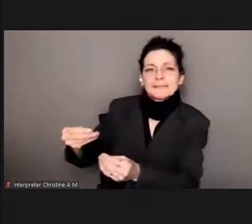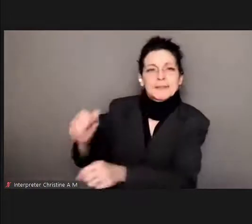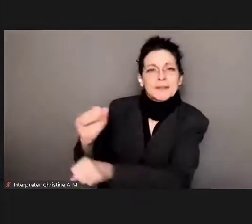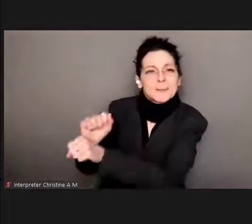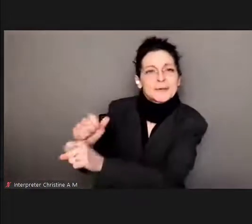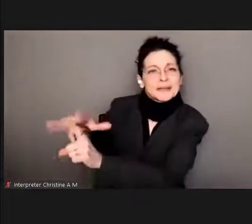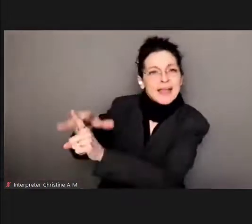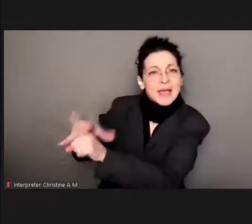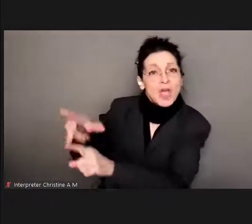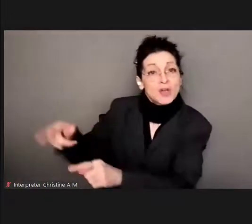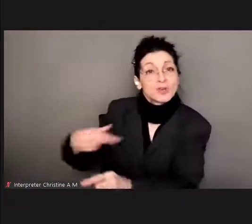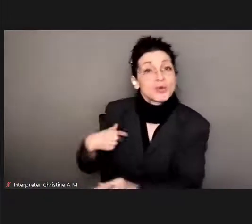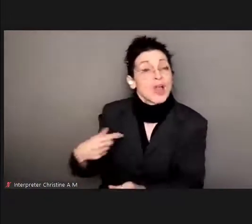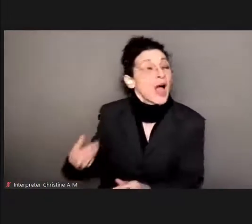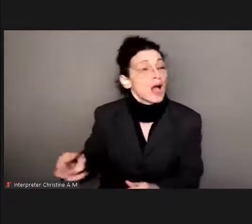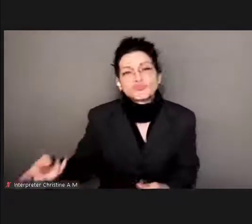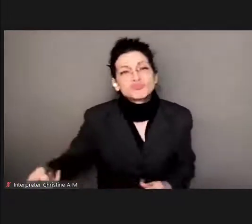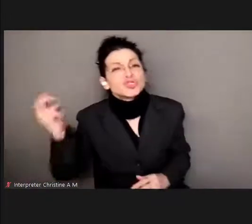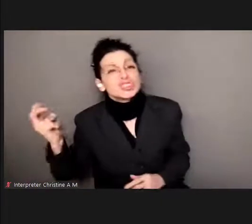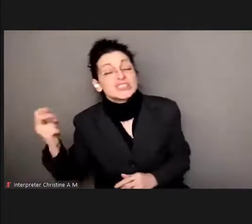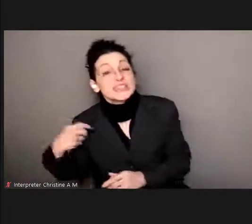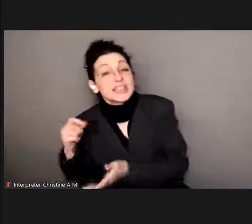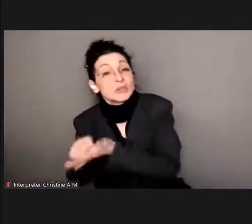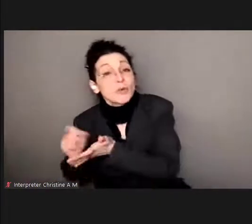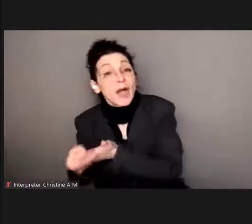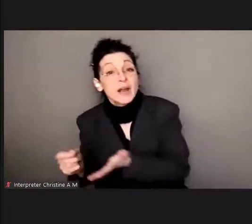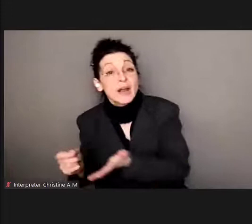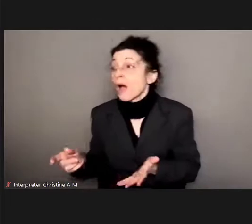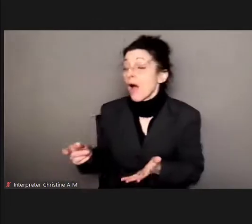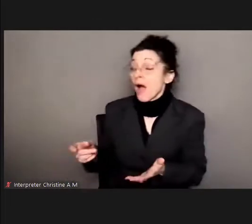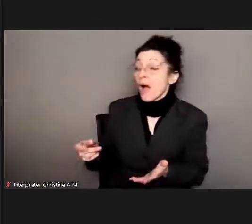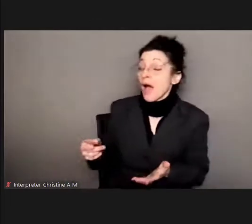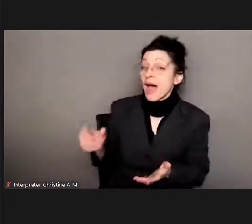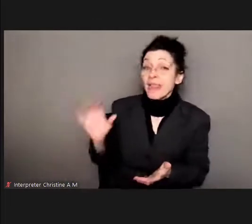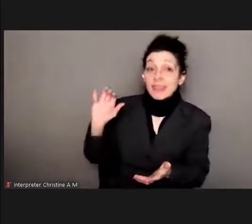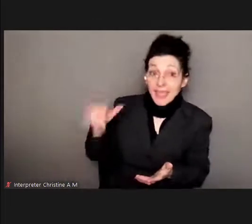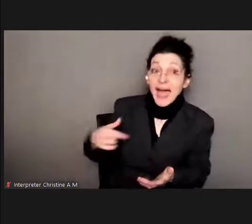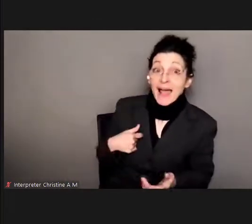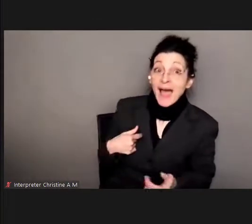one of my students has done something I think is unethical, I feel personally